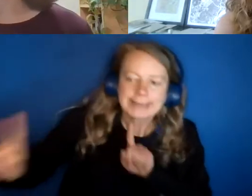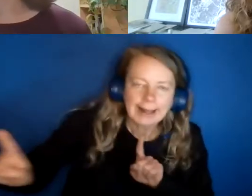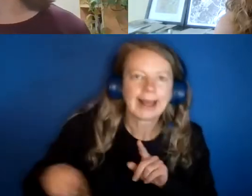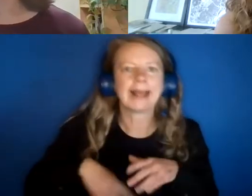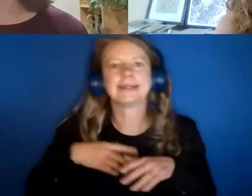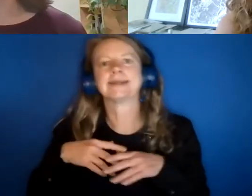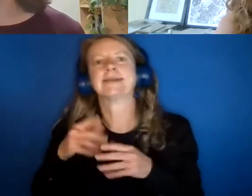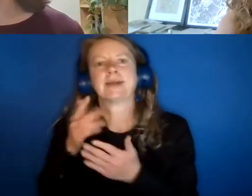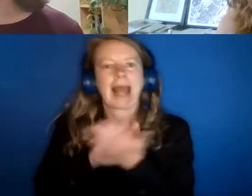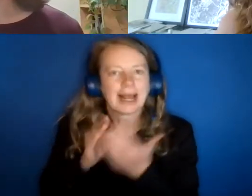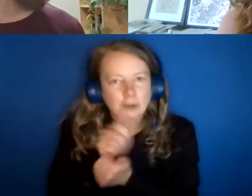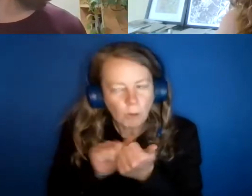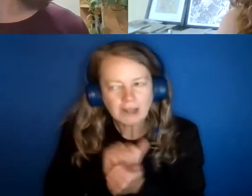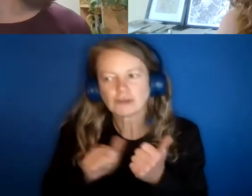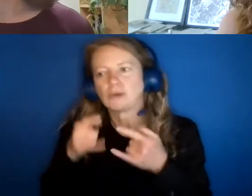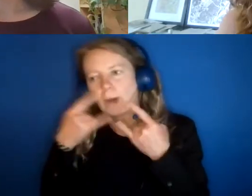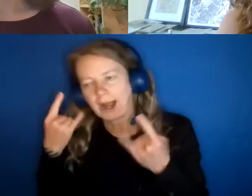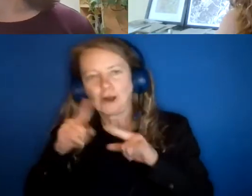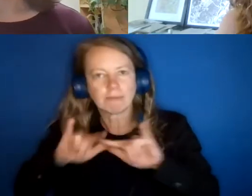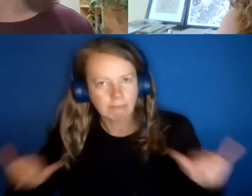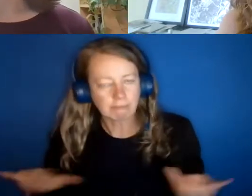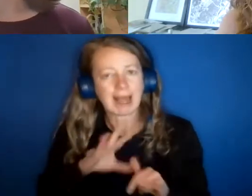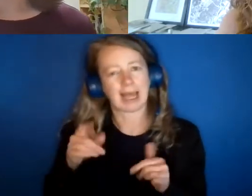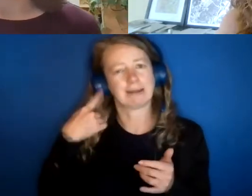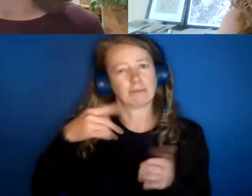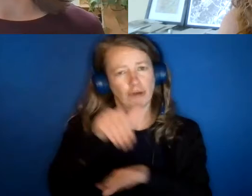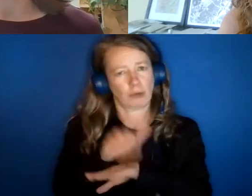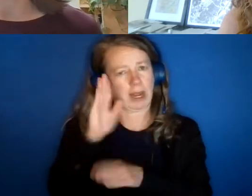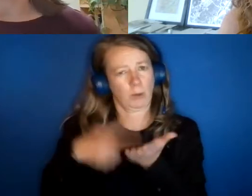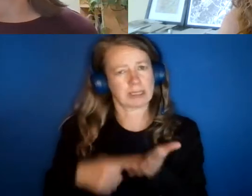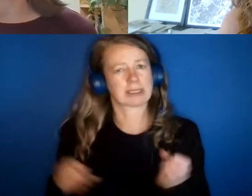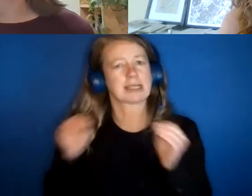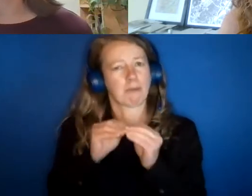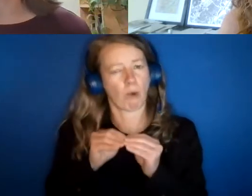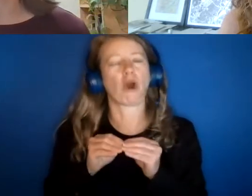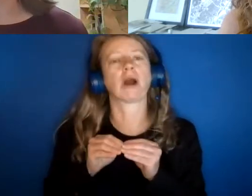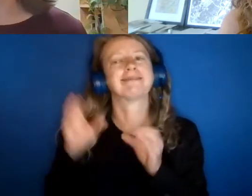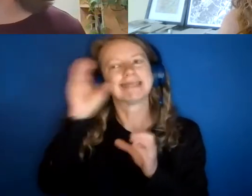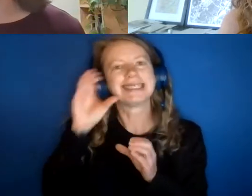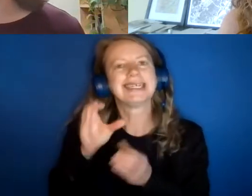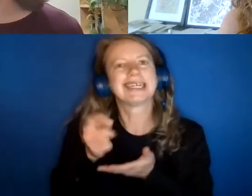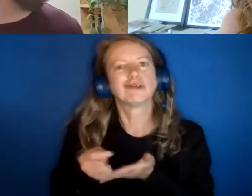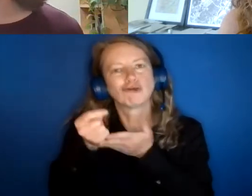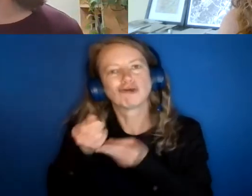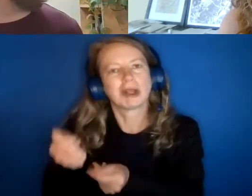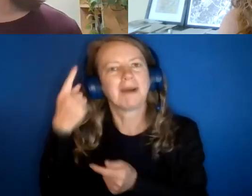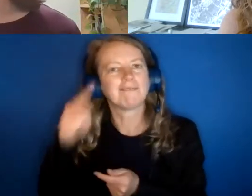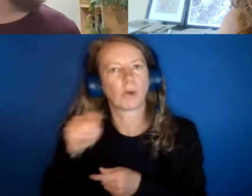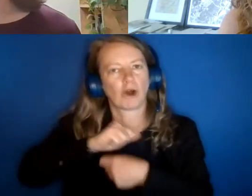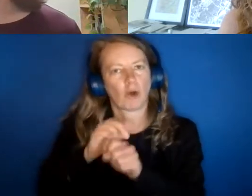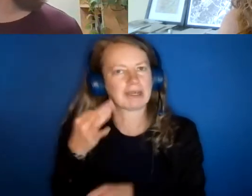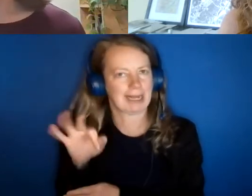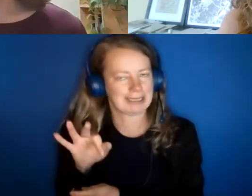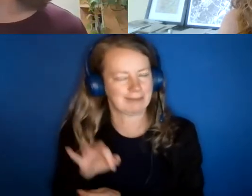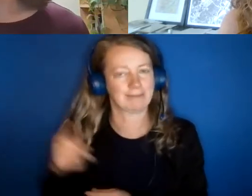seeking treatment for COVID-19. We are happy to be tacking treatment onto the list of steps available to the public and